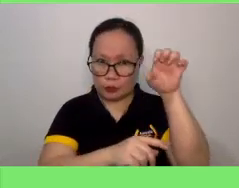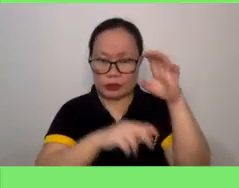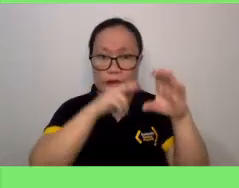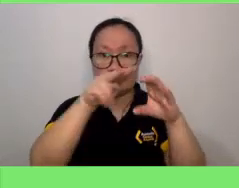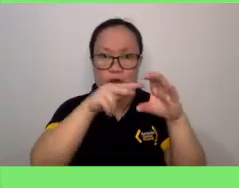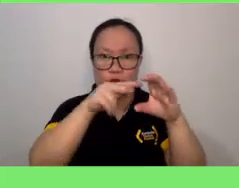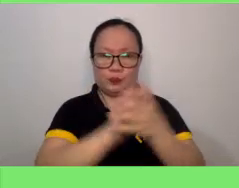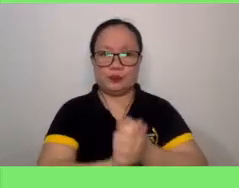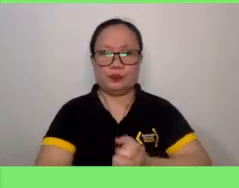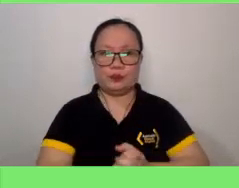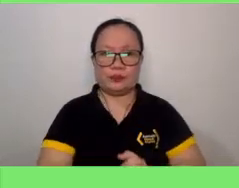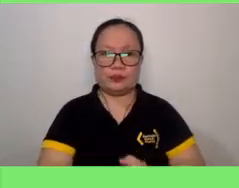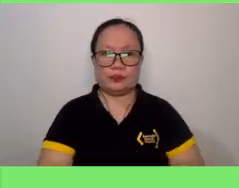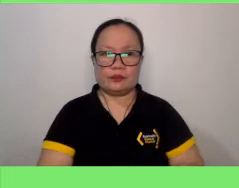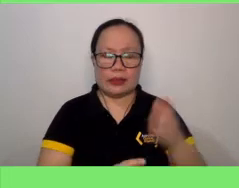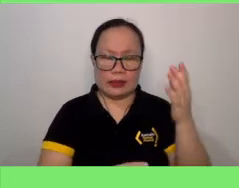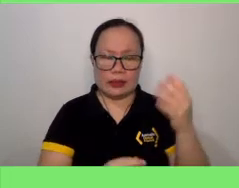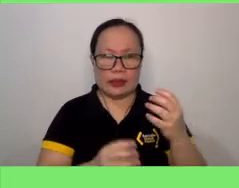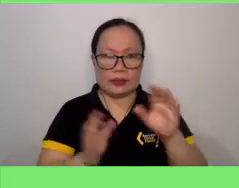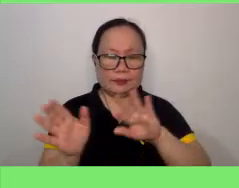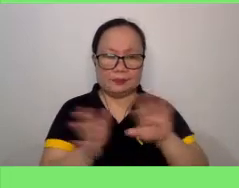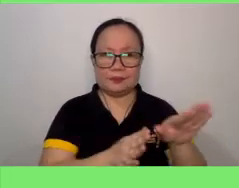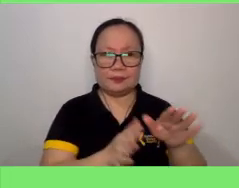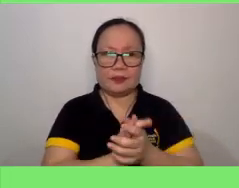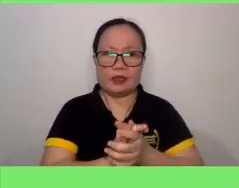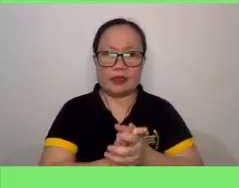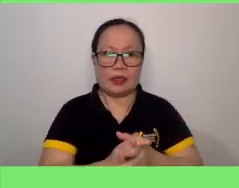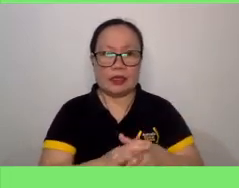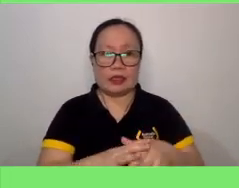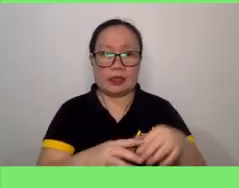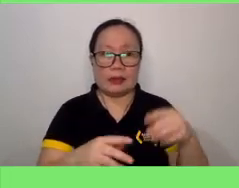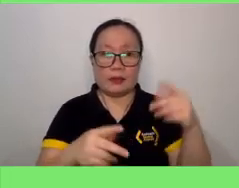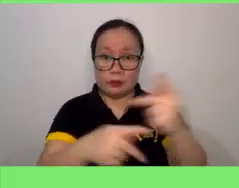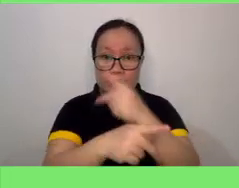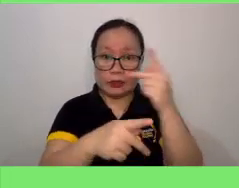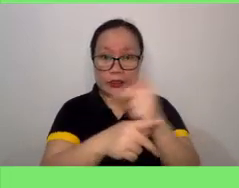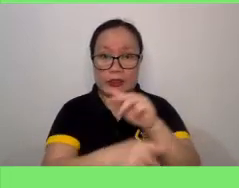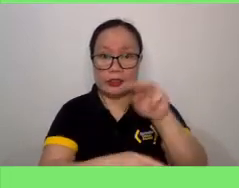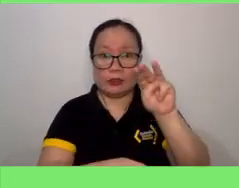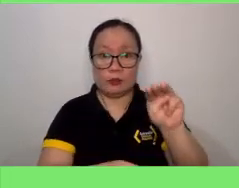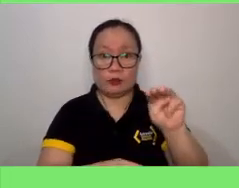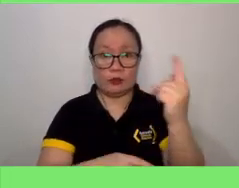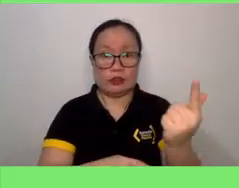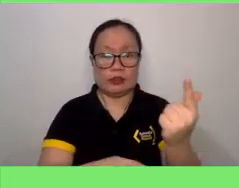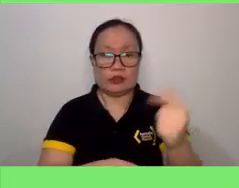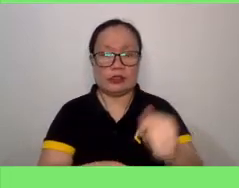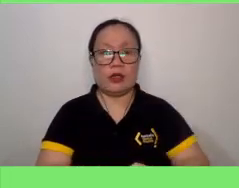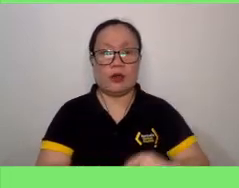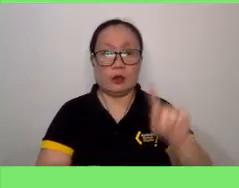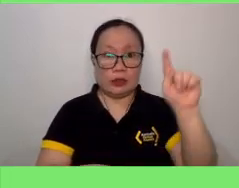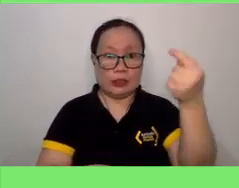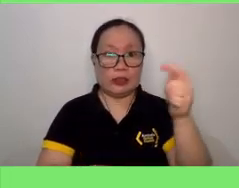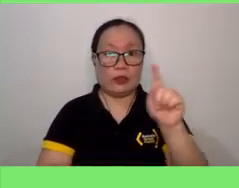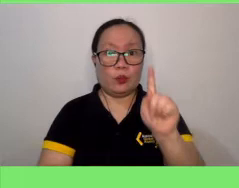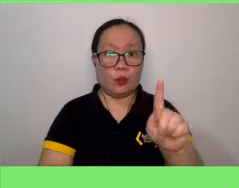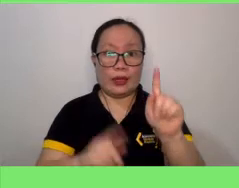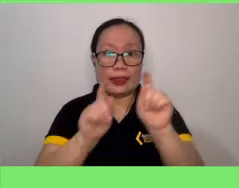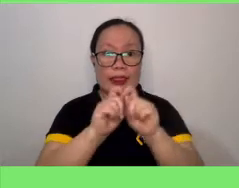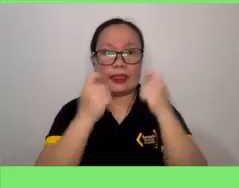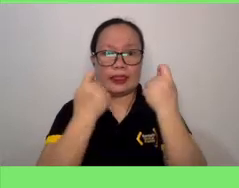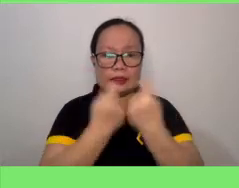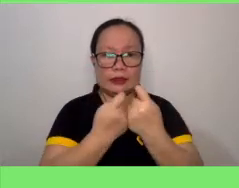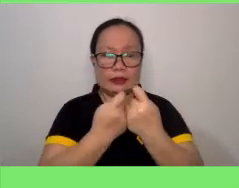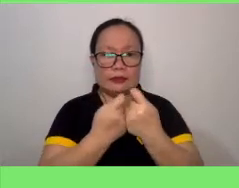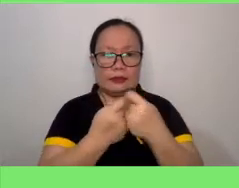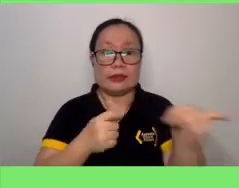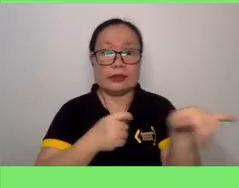So, let's have multiplying monomials. So, pag sinabing monomials, puro one term lang po ito. So, kung napanood po natin yung laws of